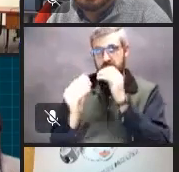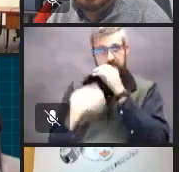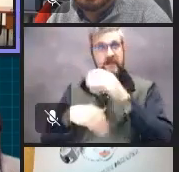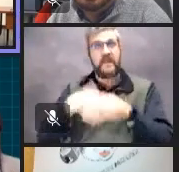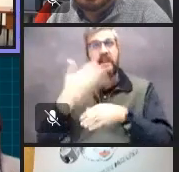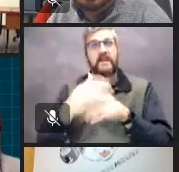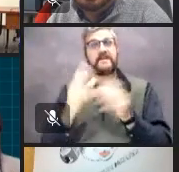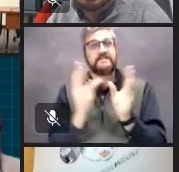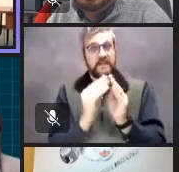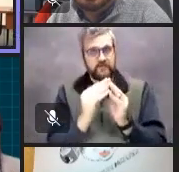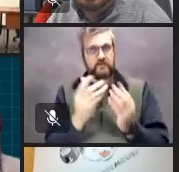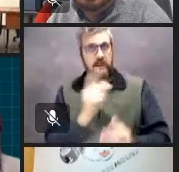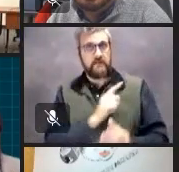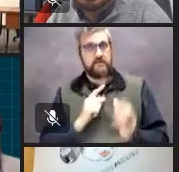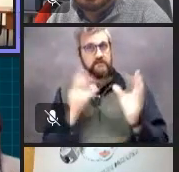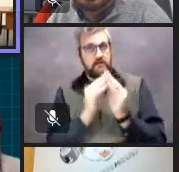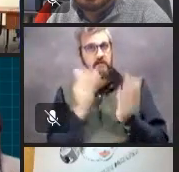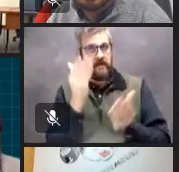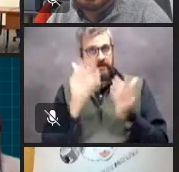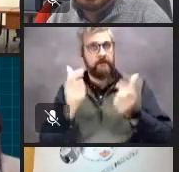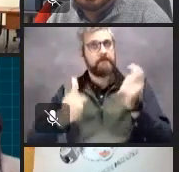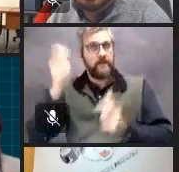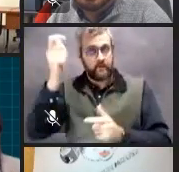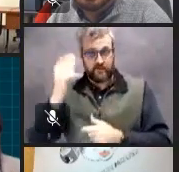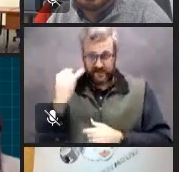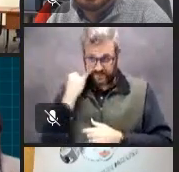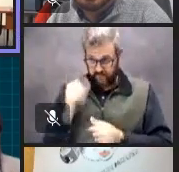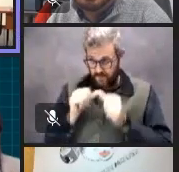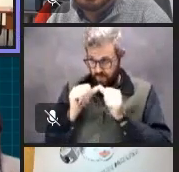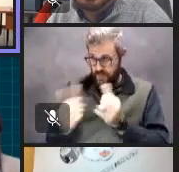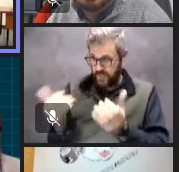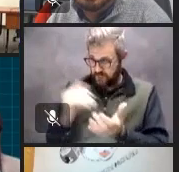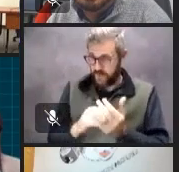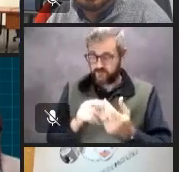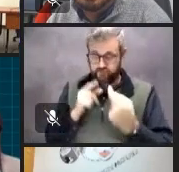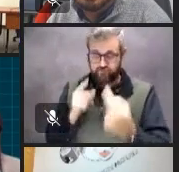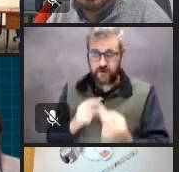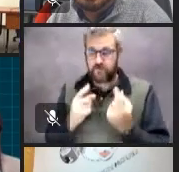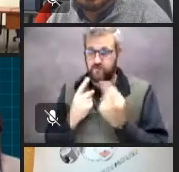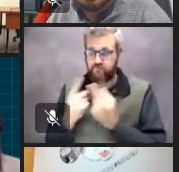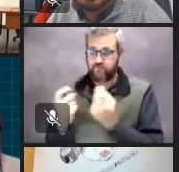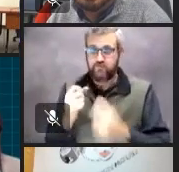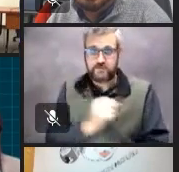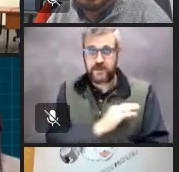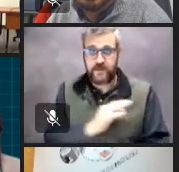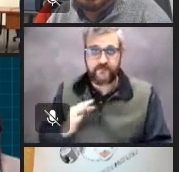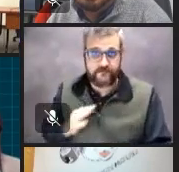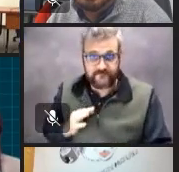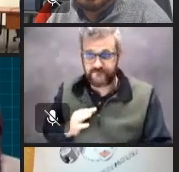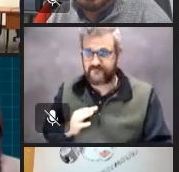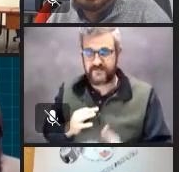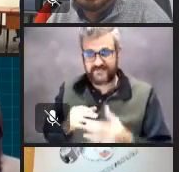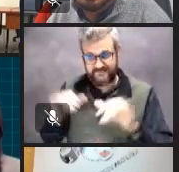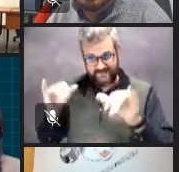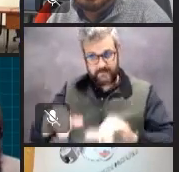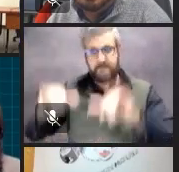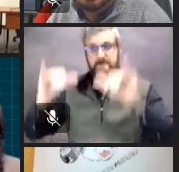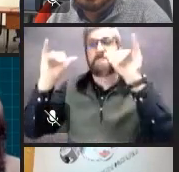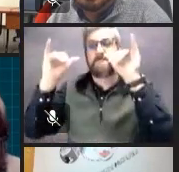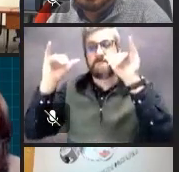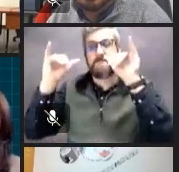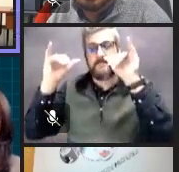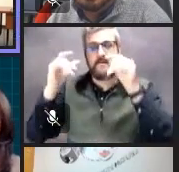session, especially if we continue to see the struggles with recruiting staff that we're having right now and hanging on to